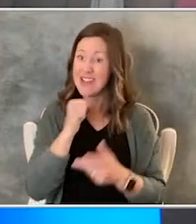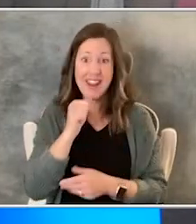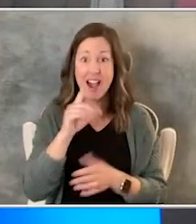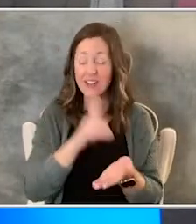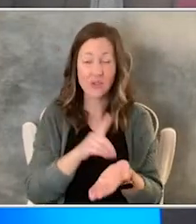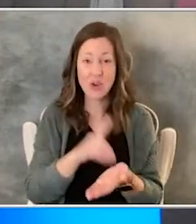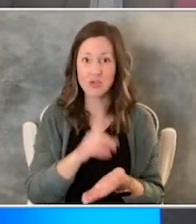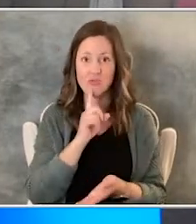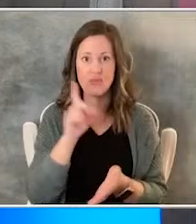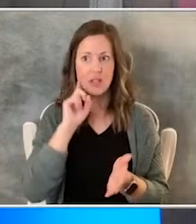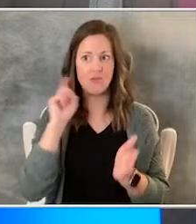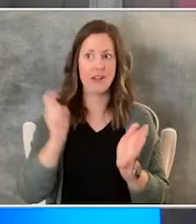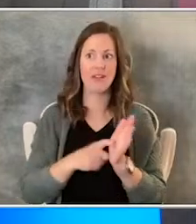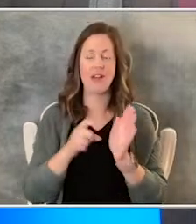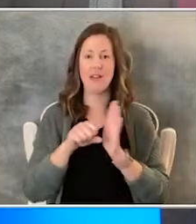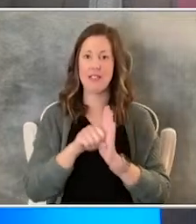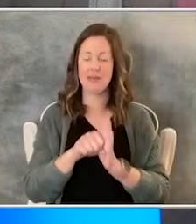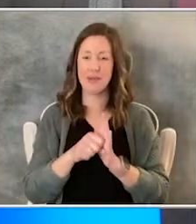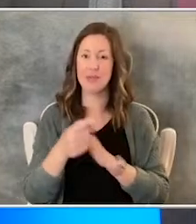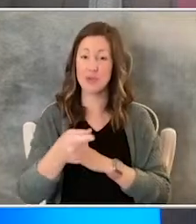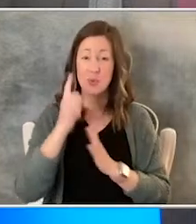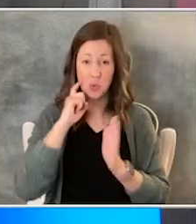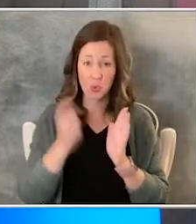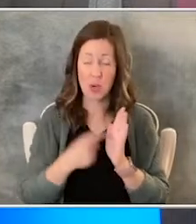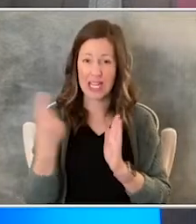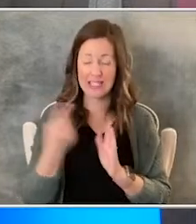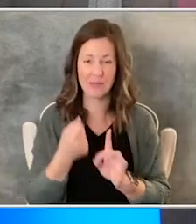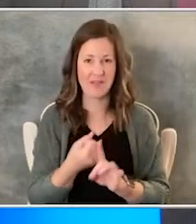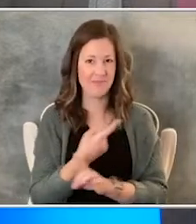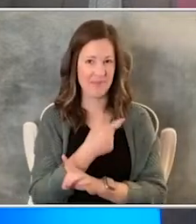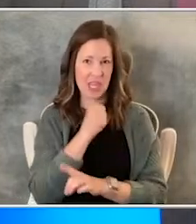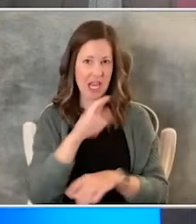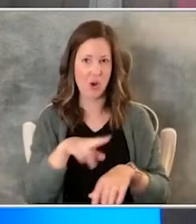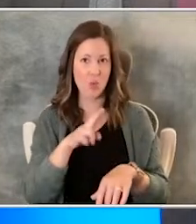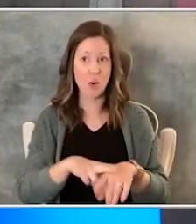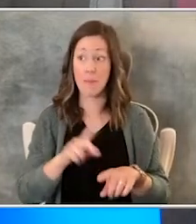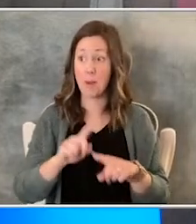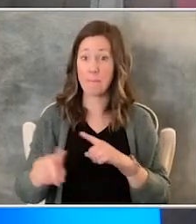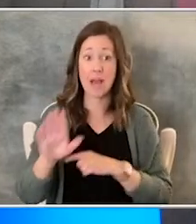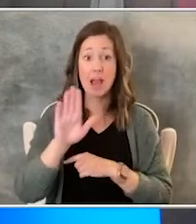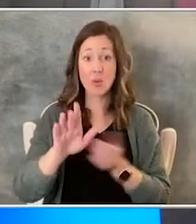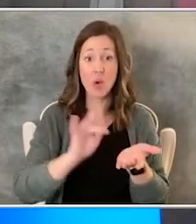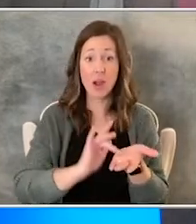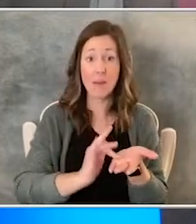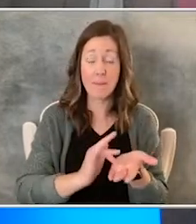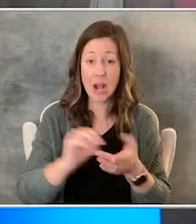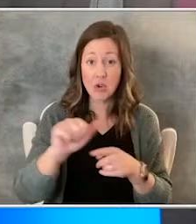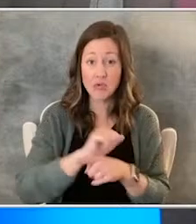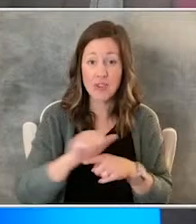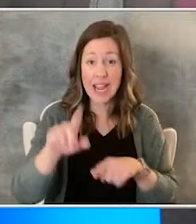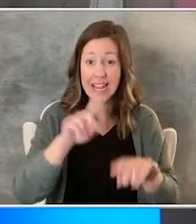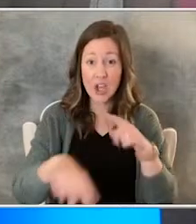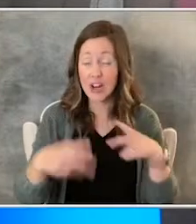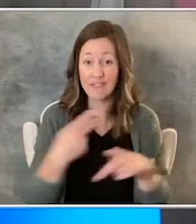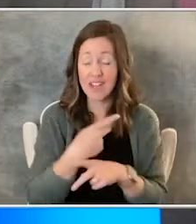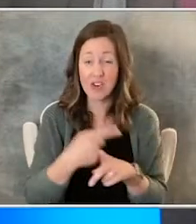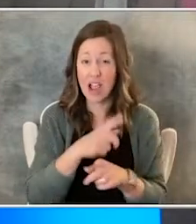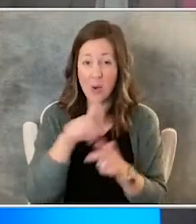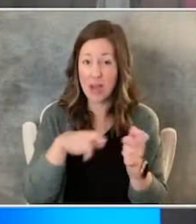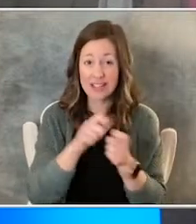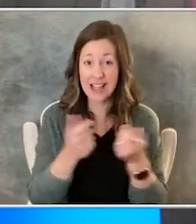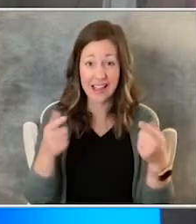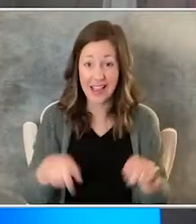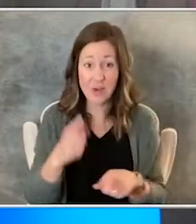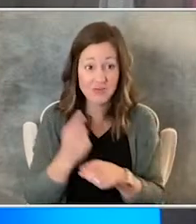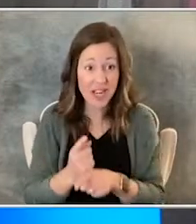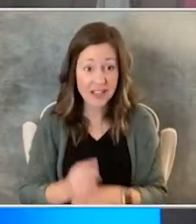mid-sternal crushing chest pain, like someone's sitting on my chest. Right. Instead, my pain was